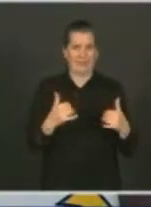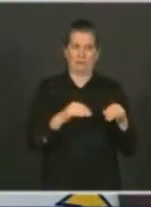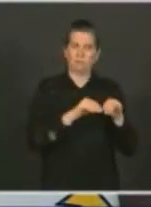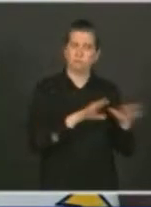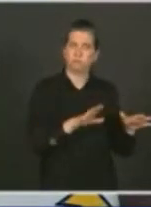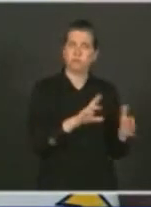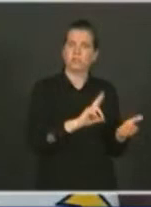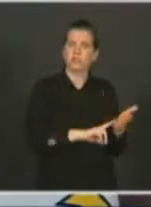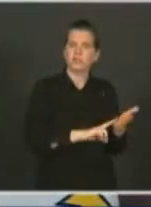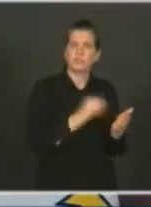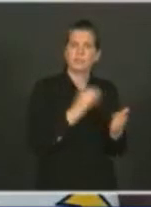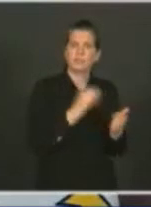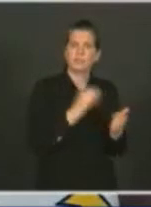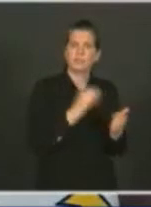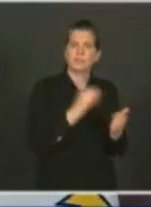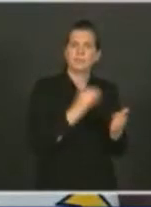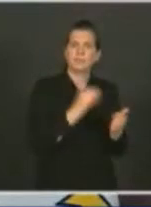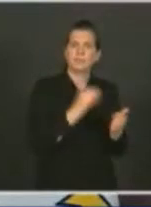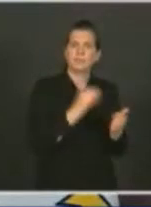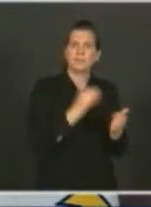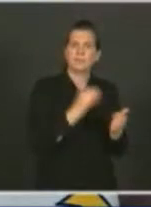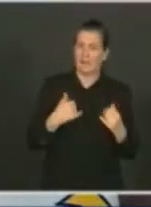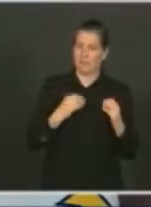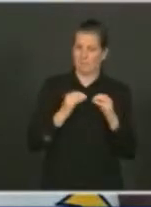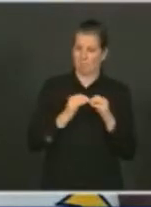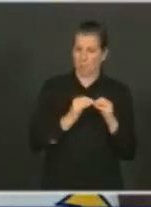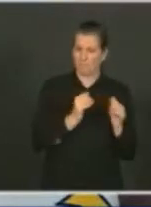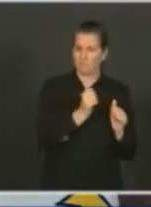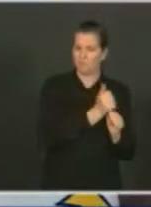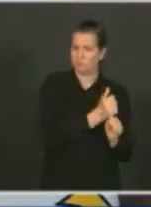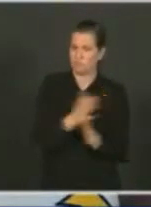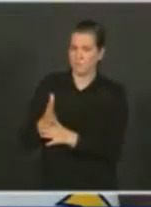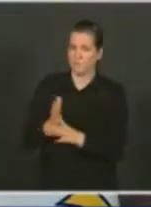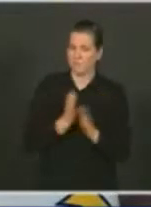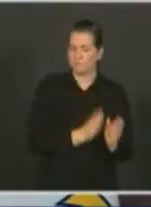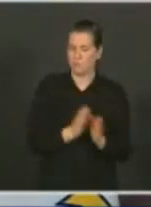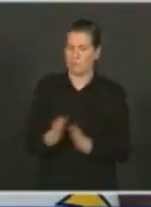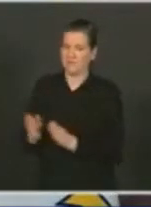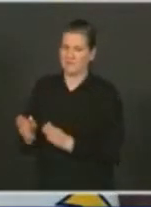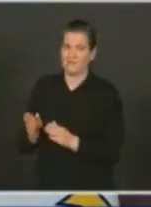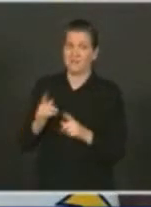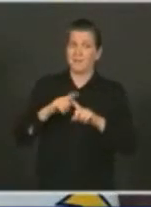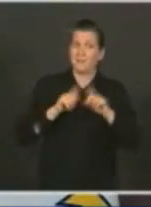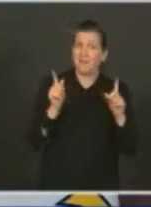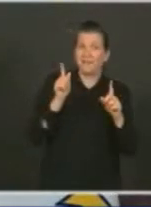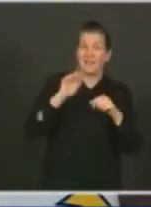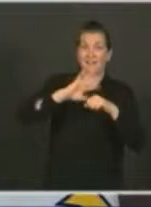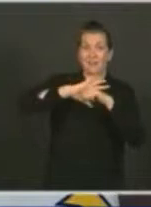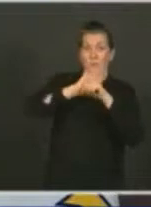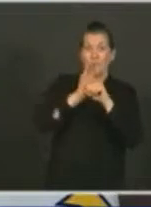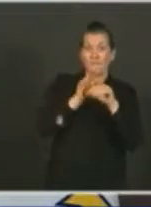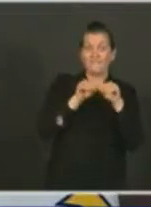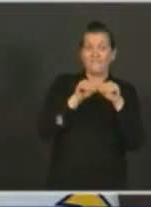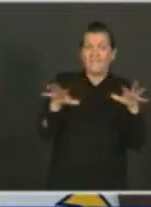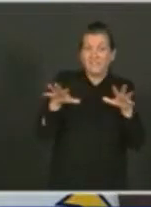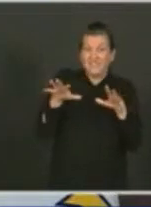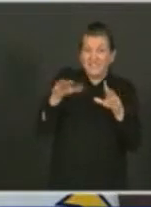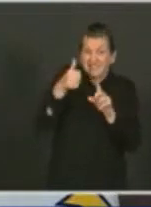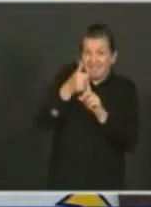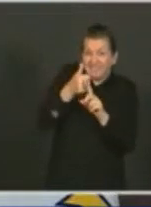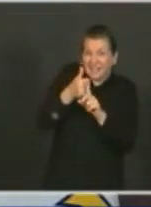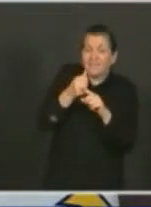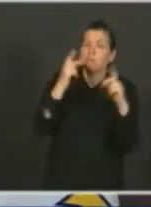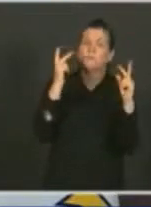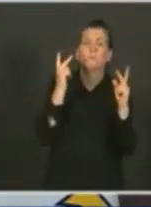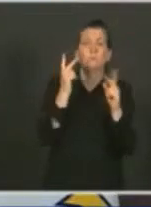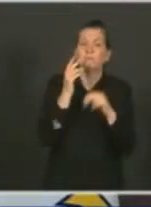know how to handle it. But in other ways, this is going to be much, much worse. People are tired.